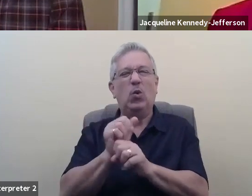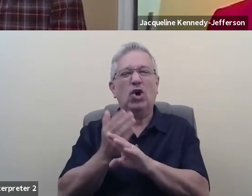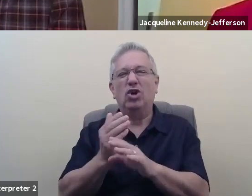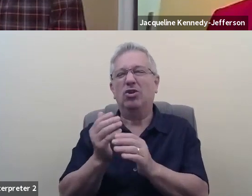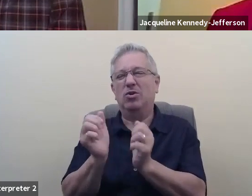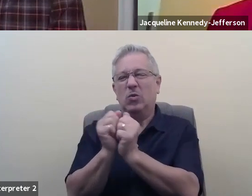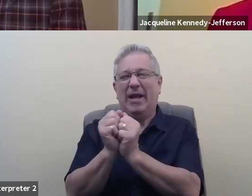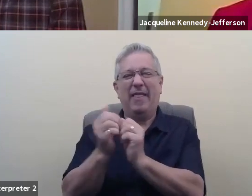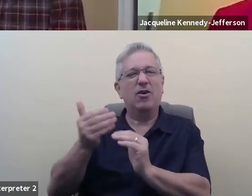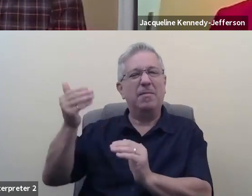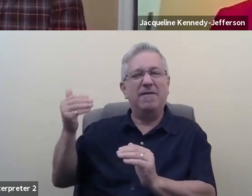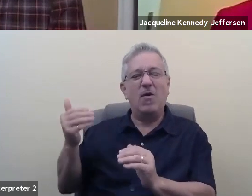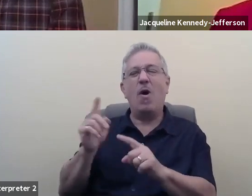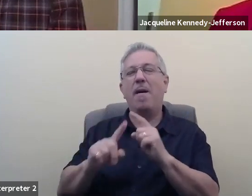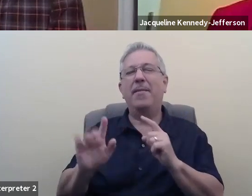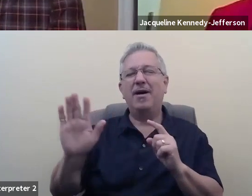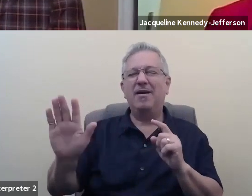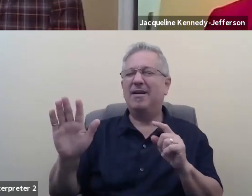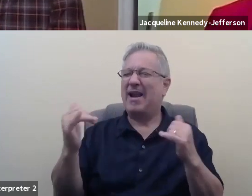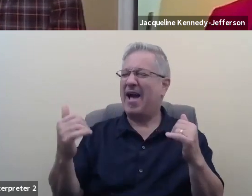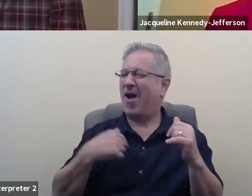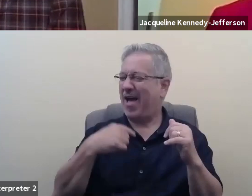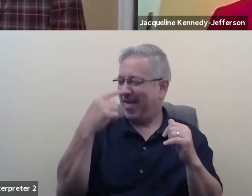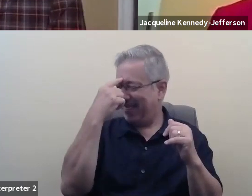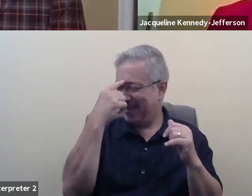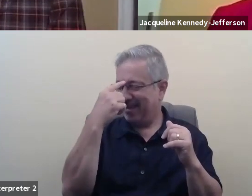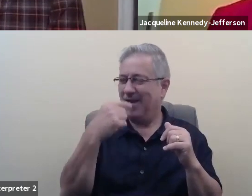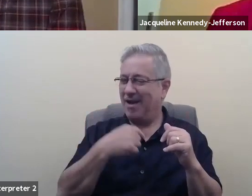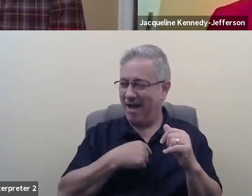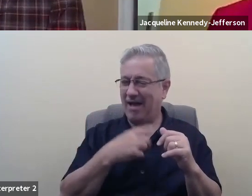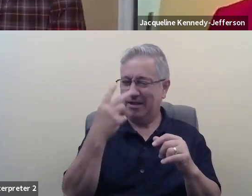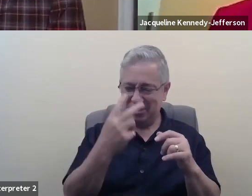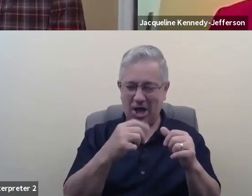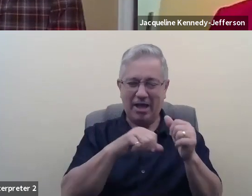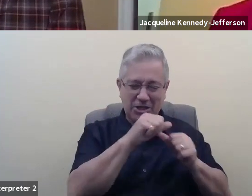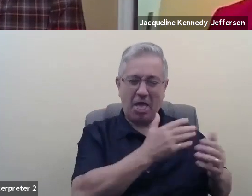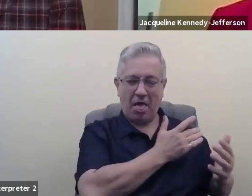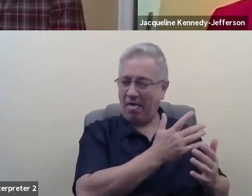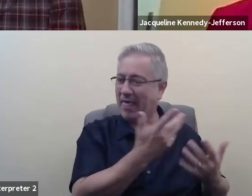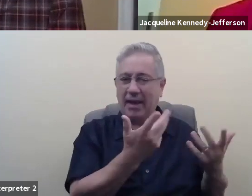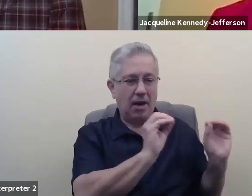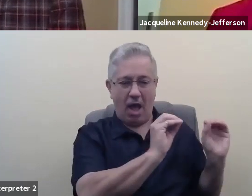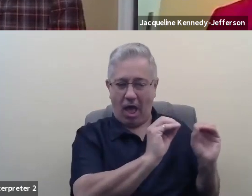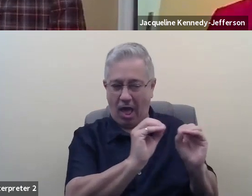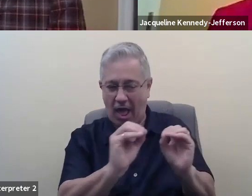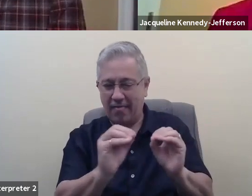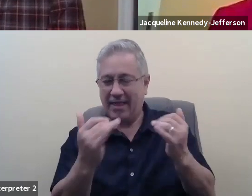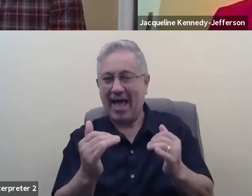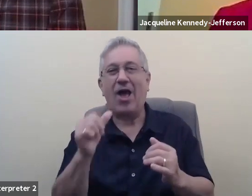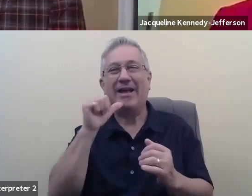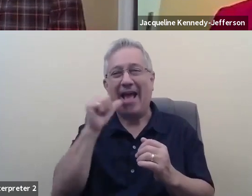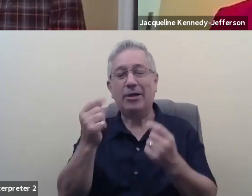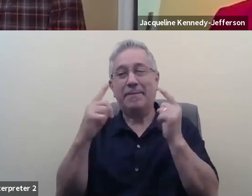But I'm just thinking about my own reactions to when I saw her yesterday, and again bringing that to the